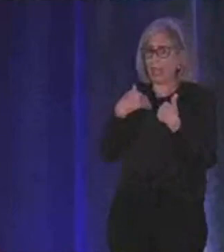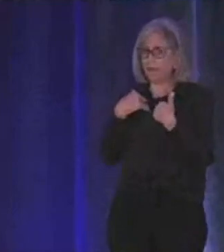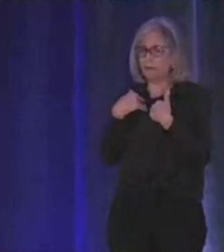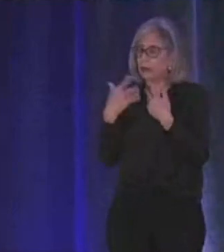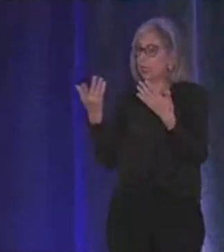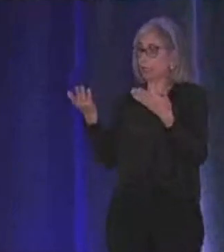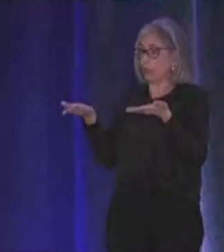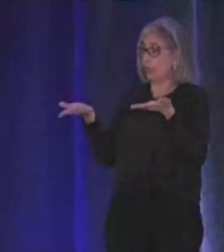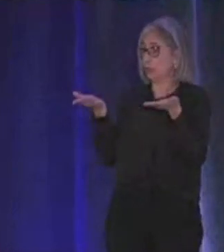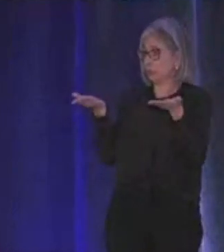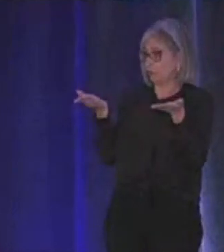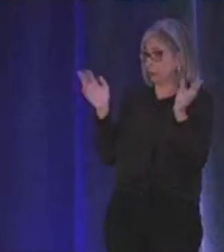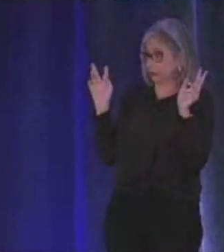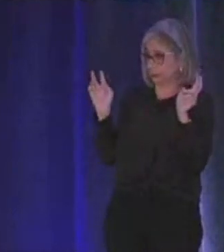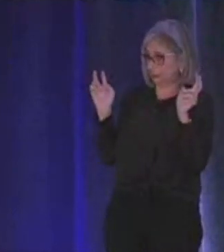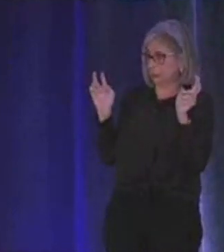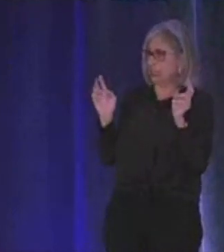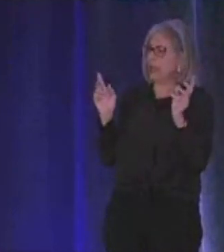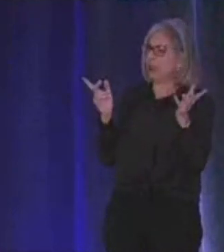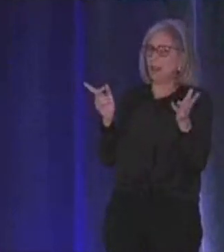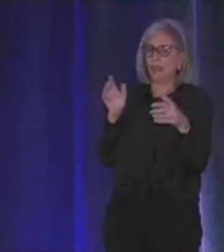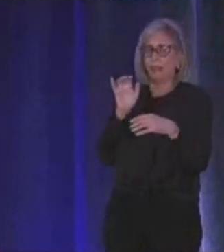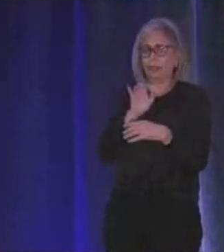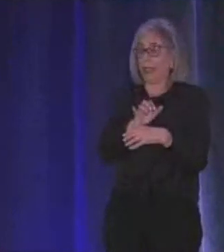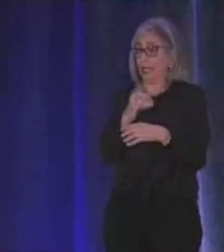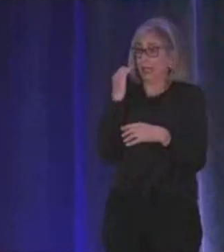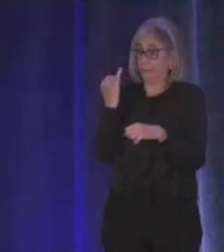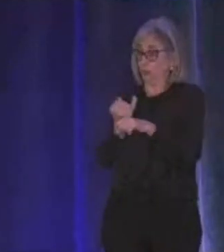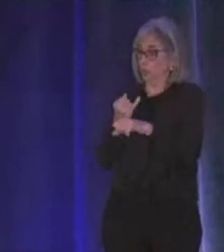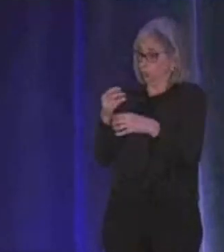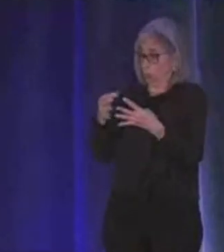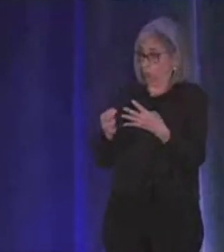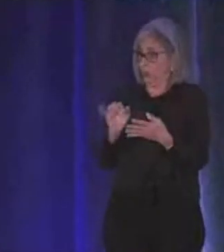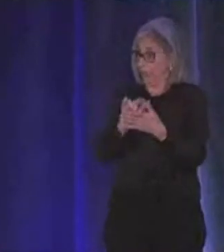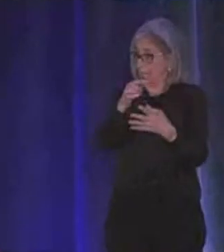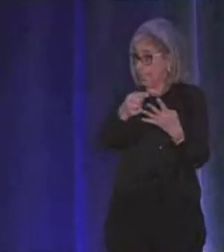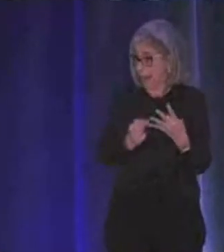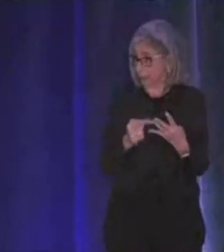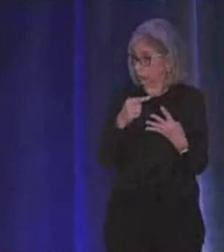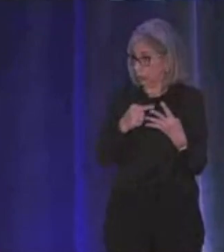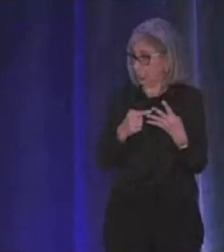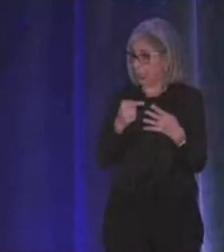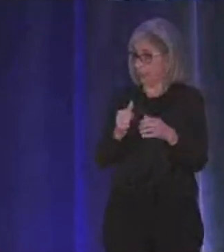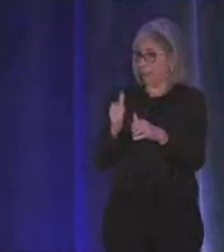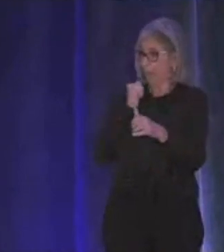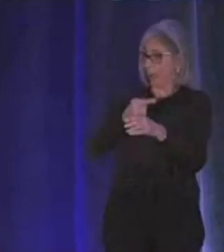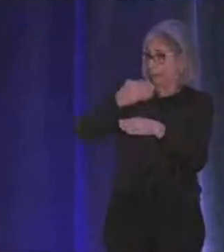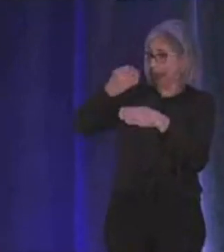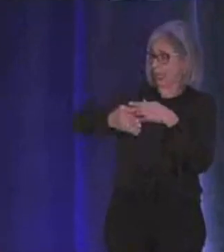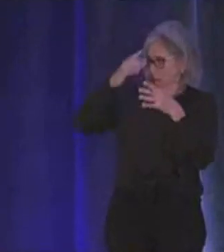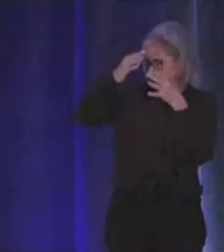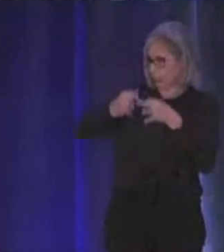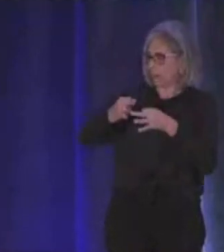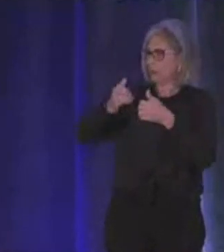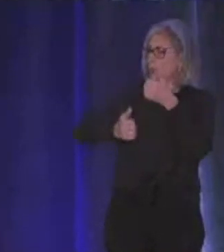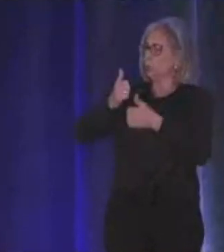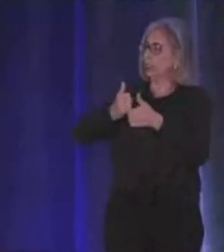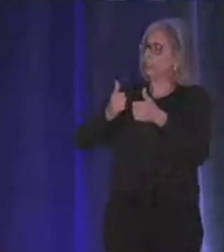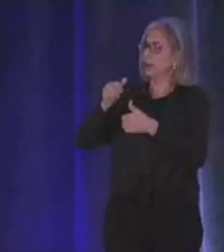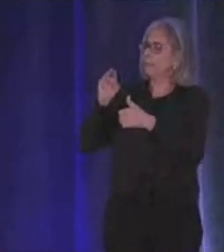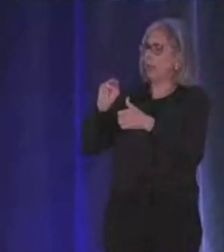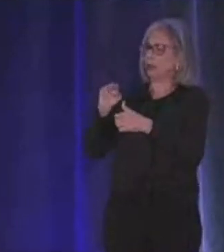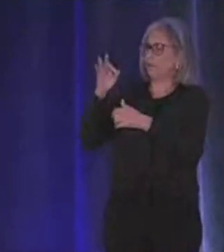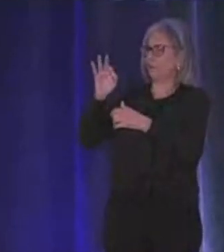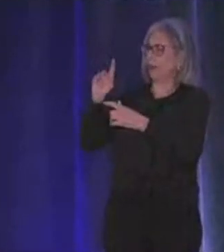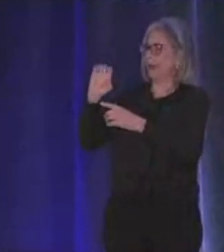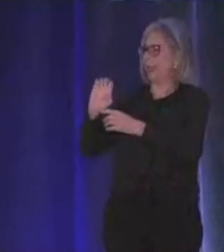the server side. And so that, if you choose this option, then the backend would determine exactly which micro front end